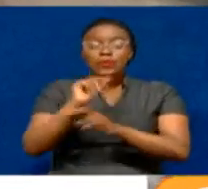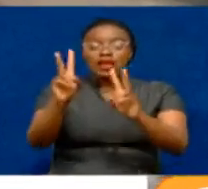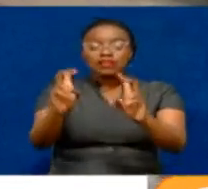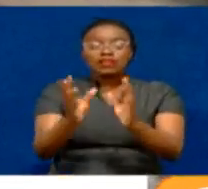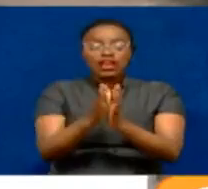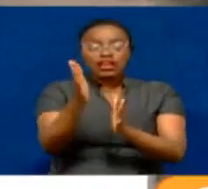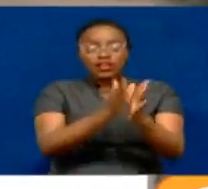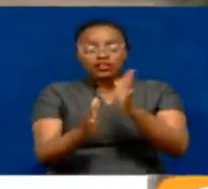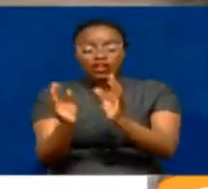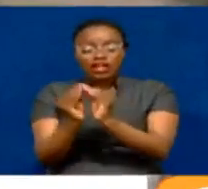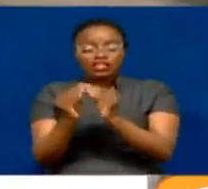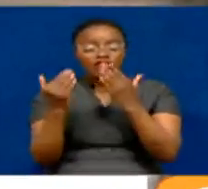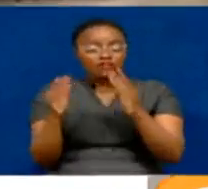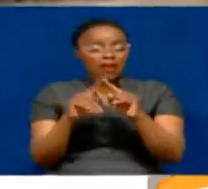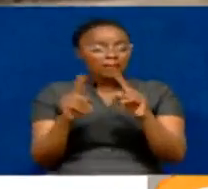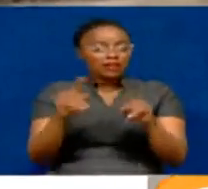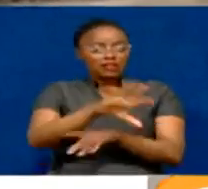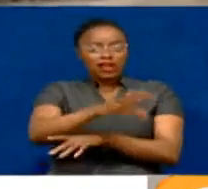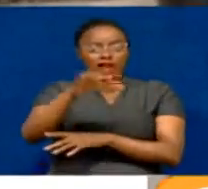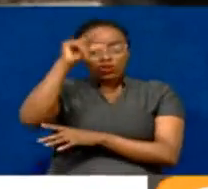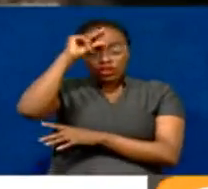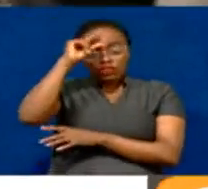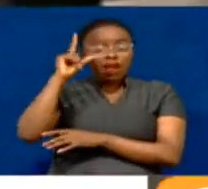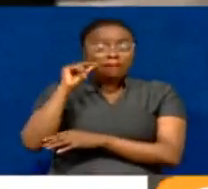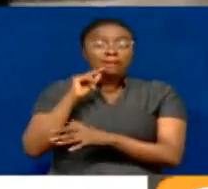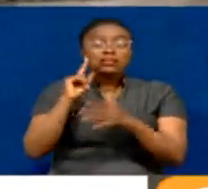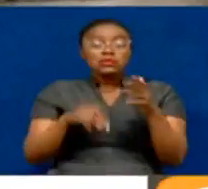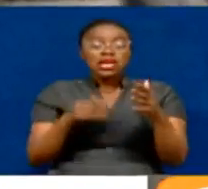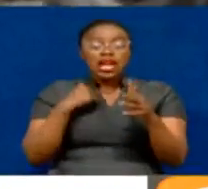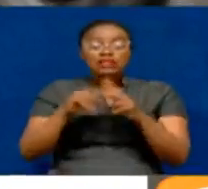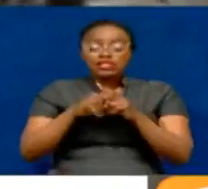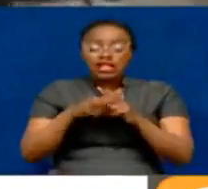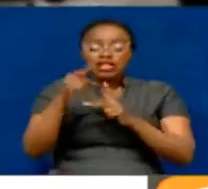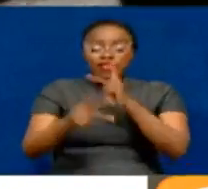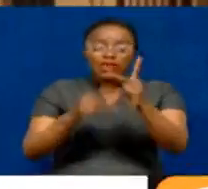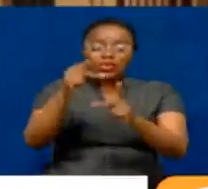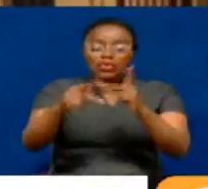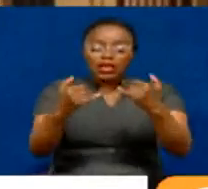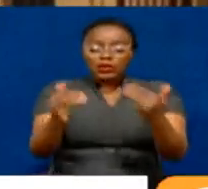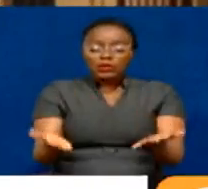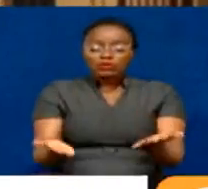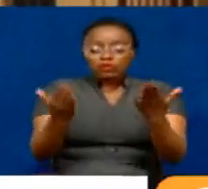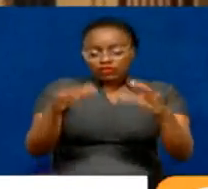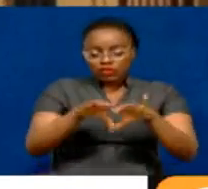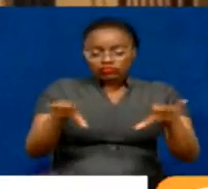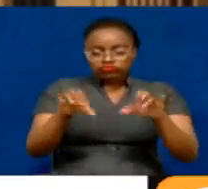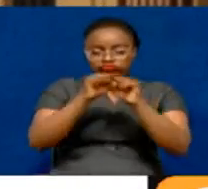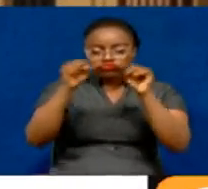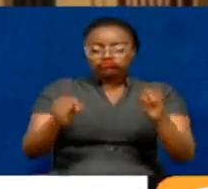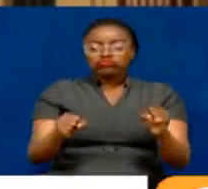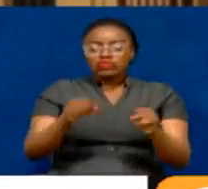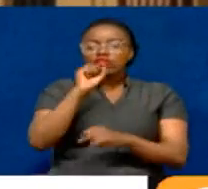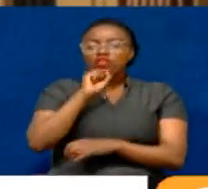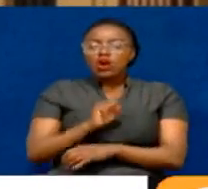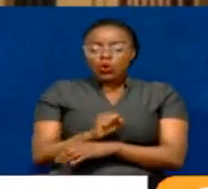matter and organized several meetings. But the county government of Mombasa says it has begun the process of improving drainage system at Old